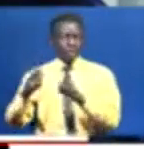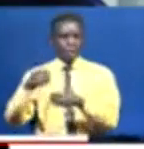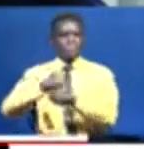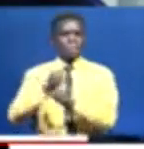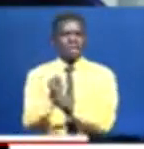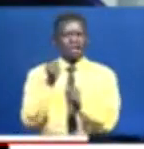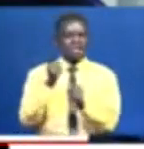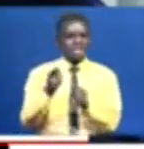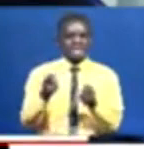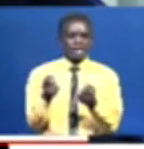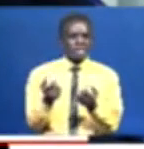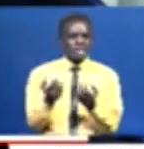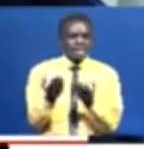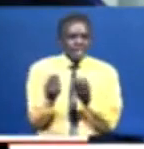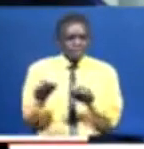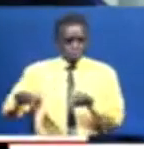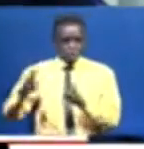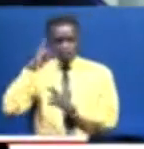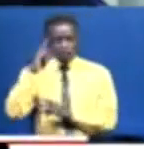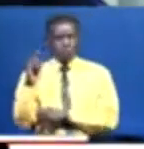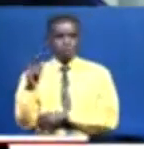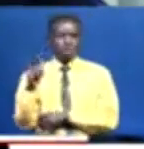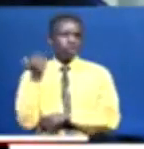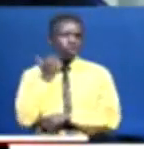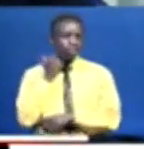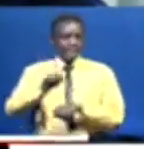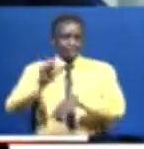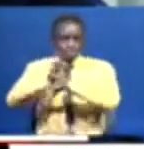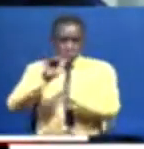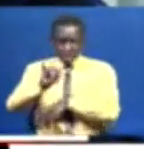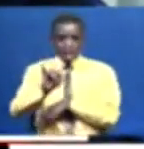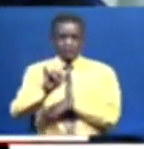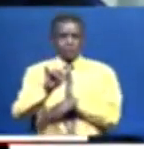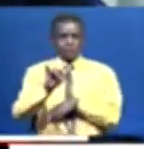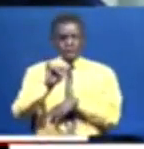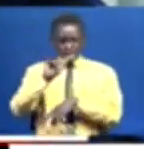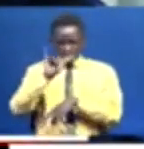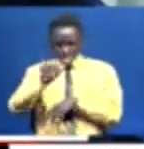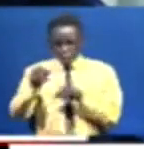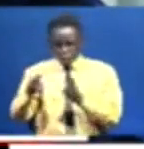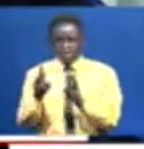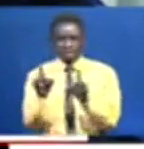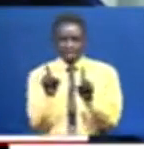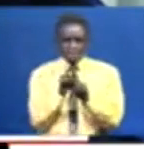can be able to, I would say, trick users into